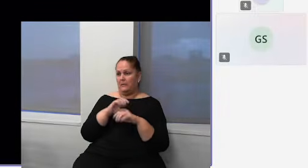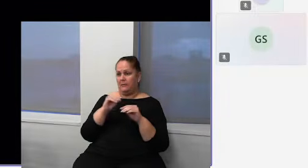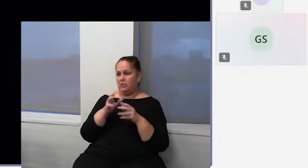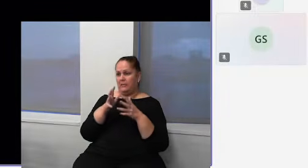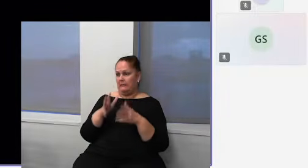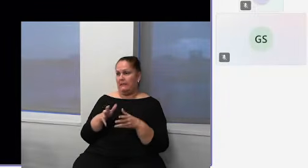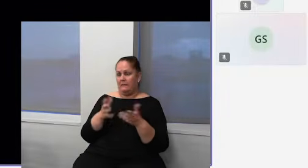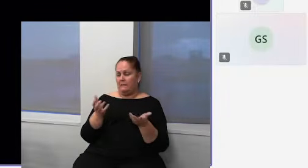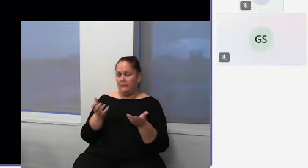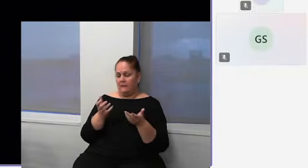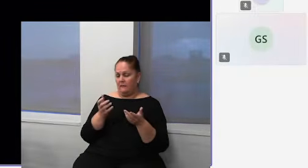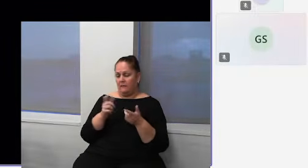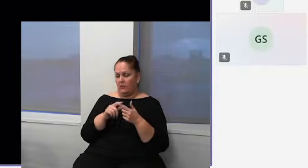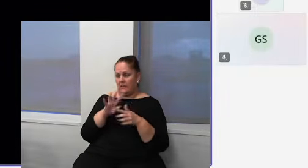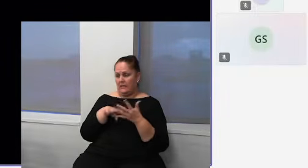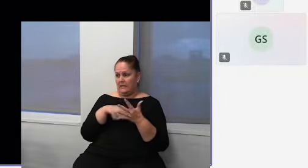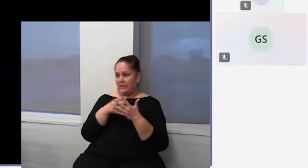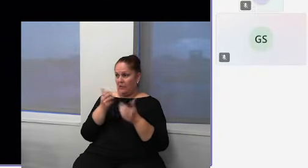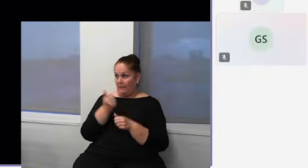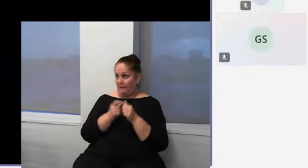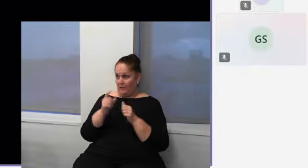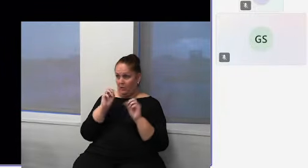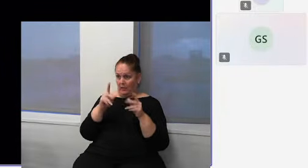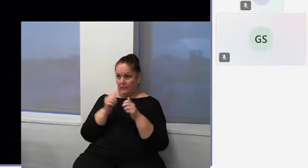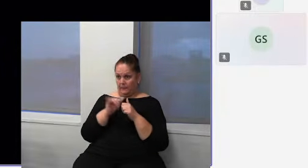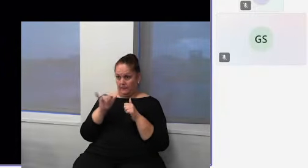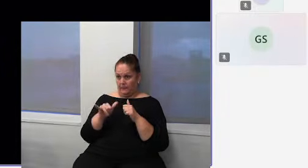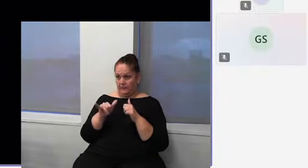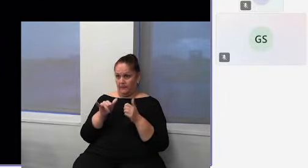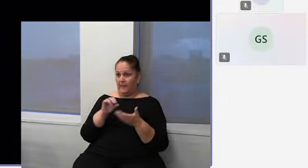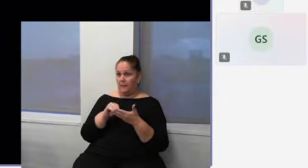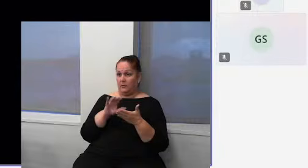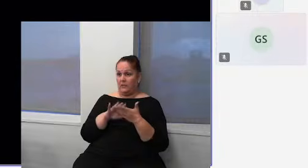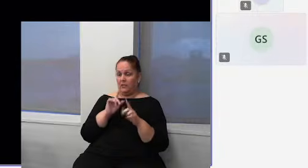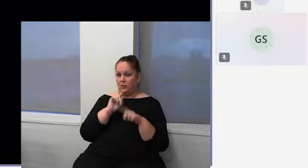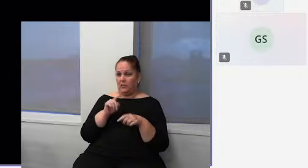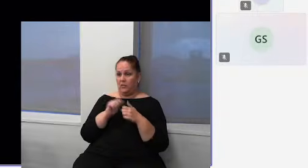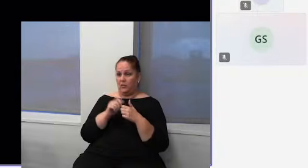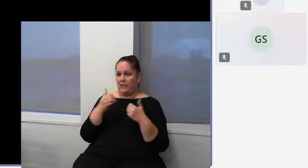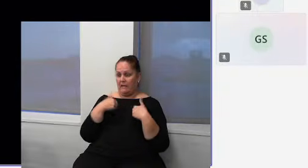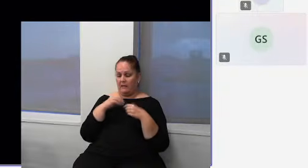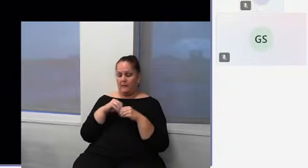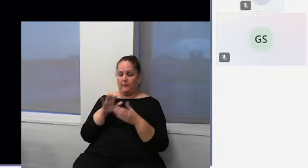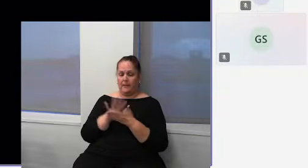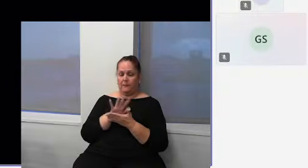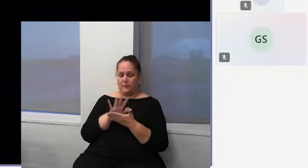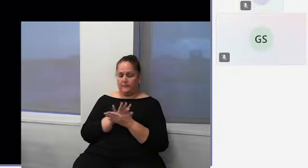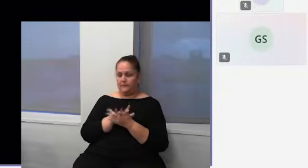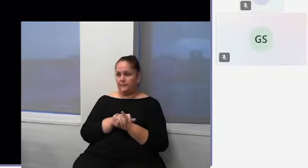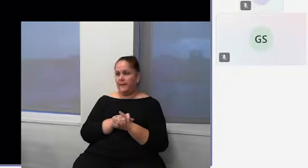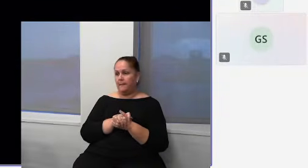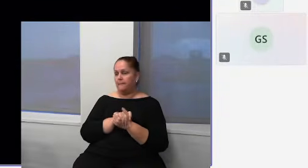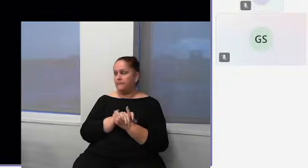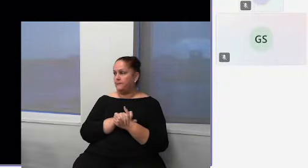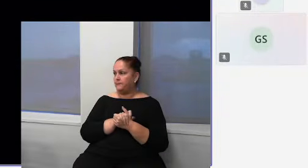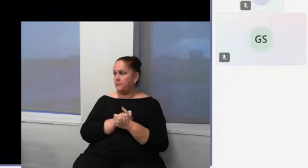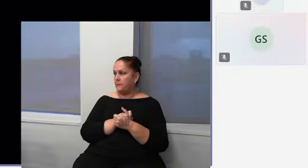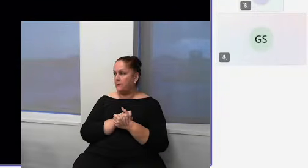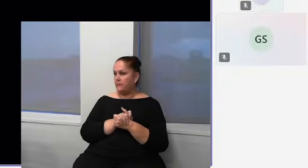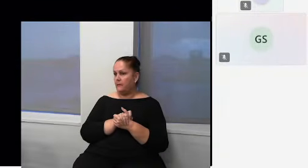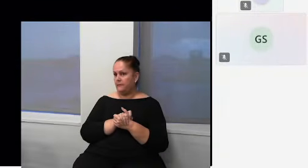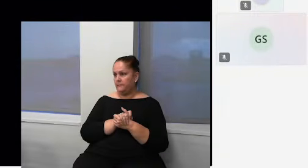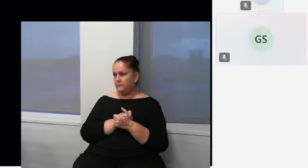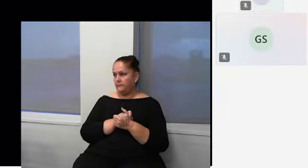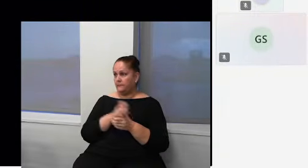extensions because there's nothing left to squeeze out of this schedule. Everybody okay with that? And I'll put that in order so you can have it on paper.